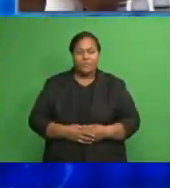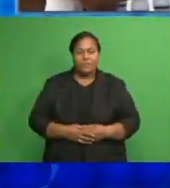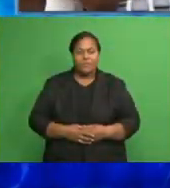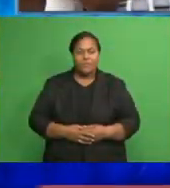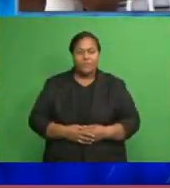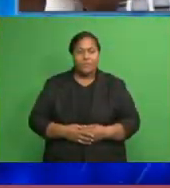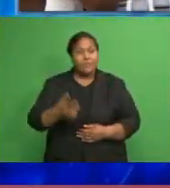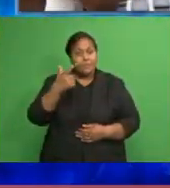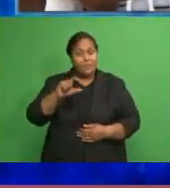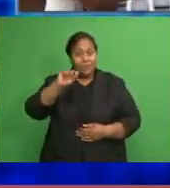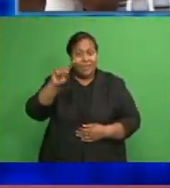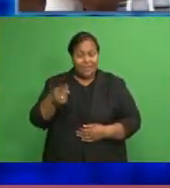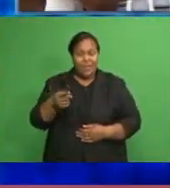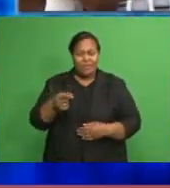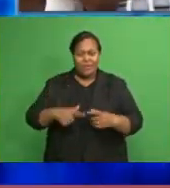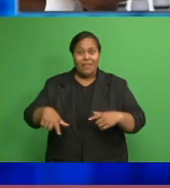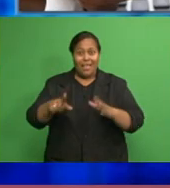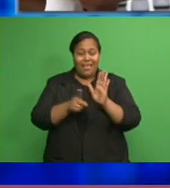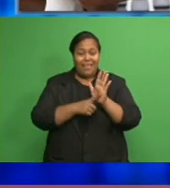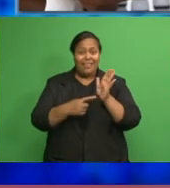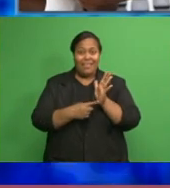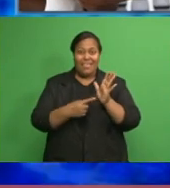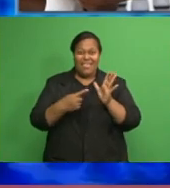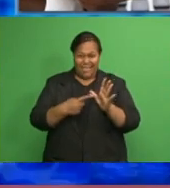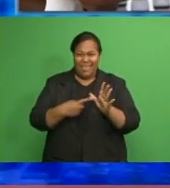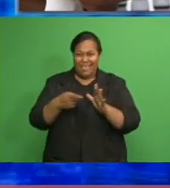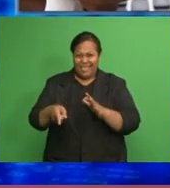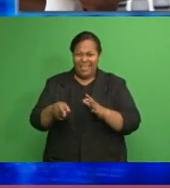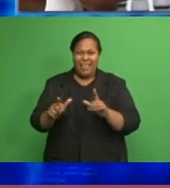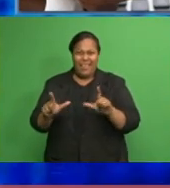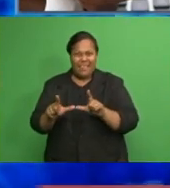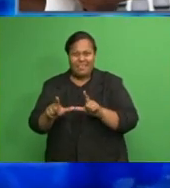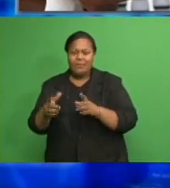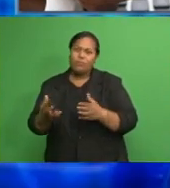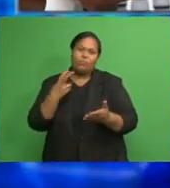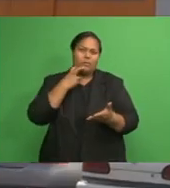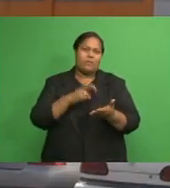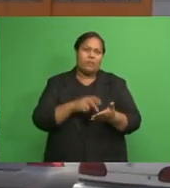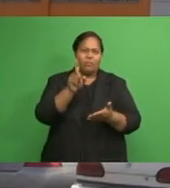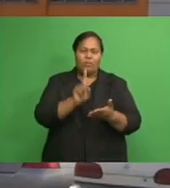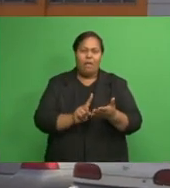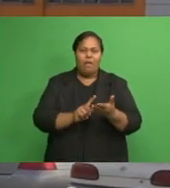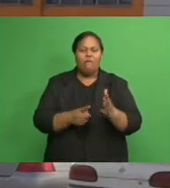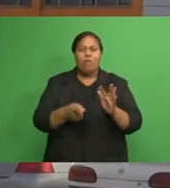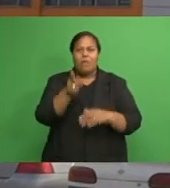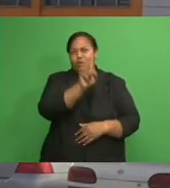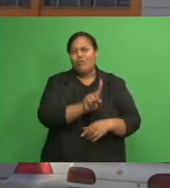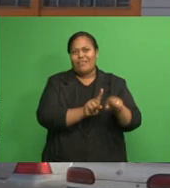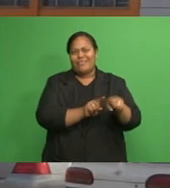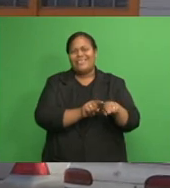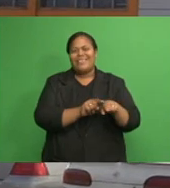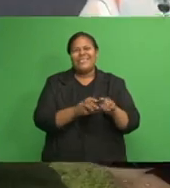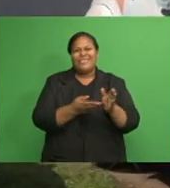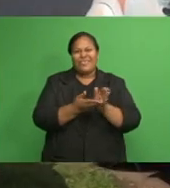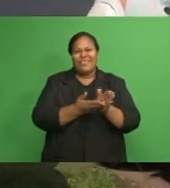Over 70,000 Land Transport Authority account holders have registered for e-services. Chief Executive Samuel Simpson is urging